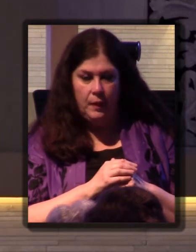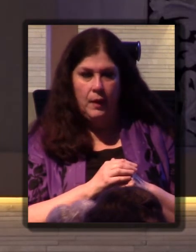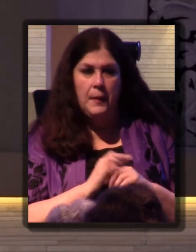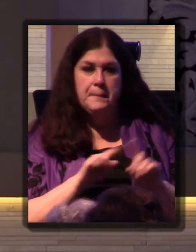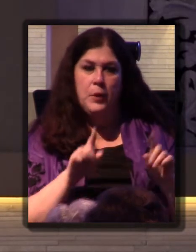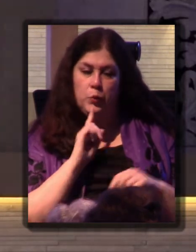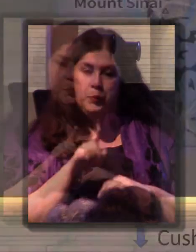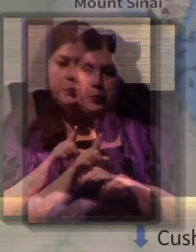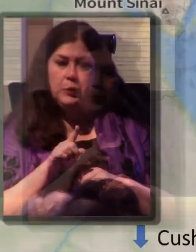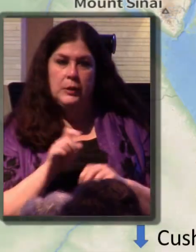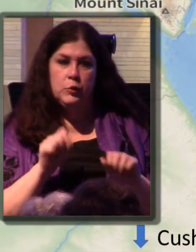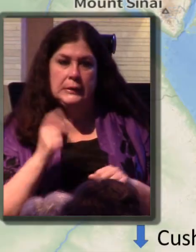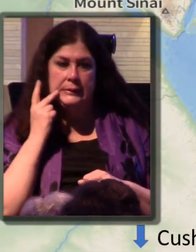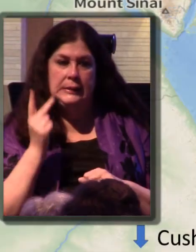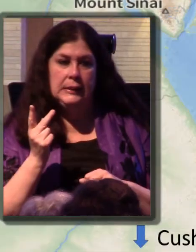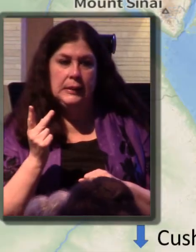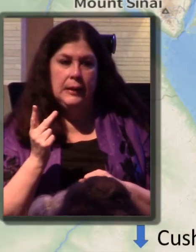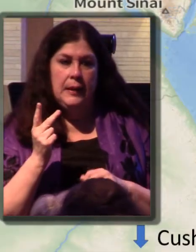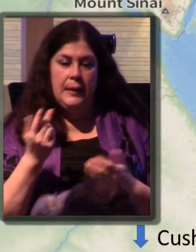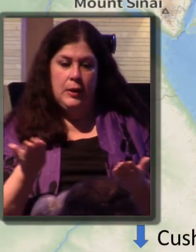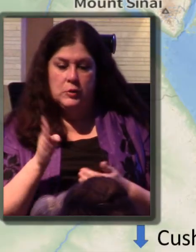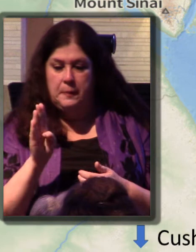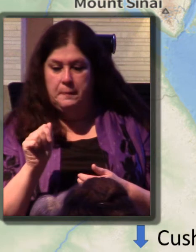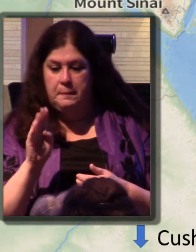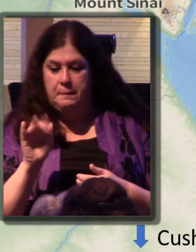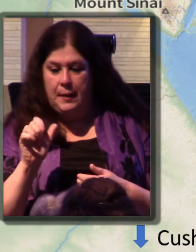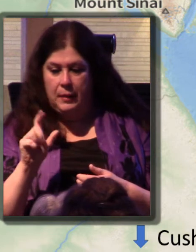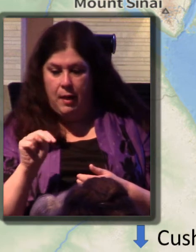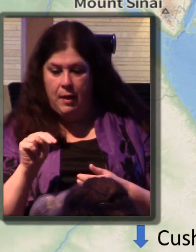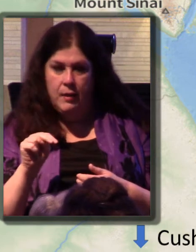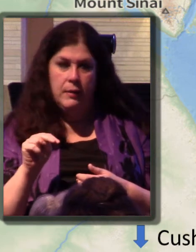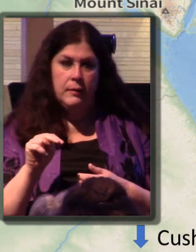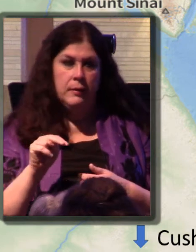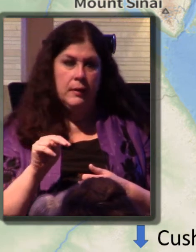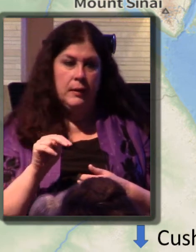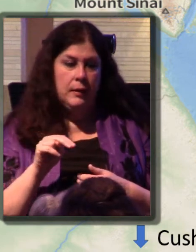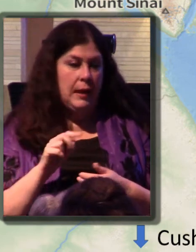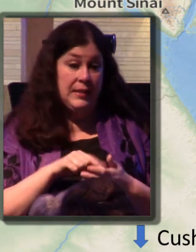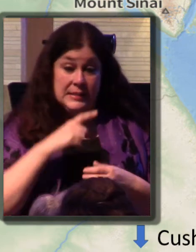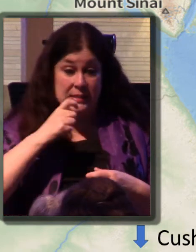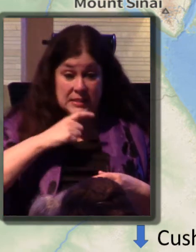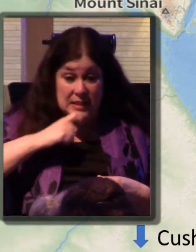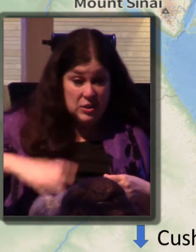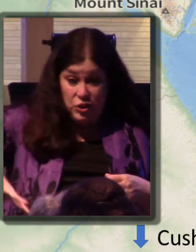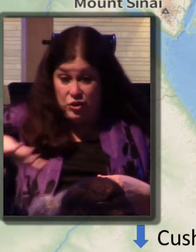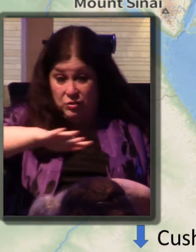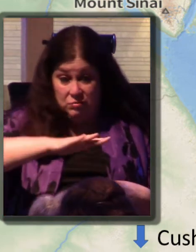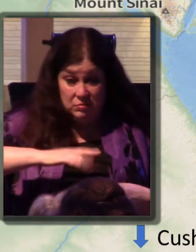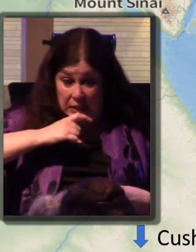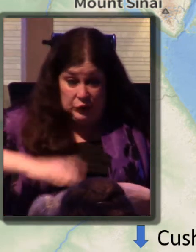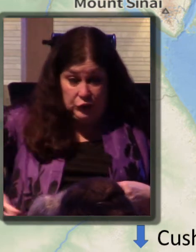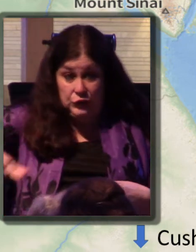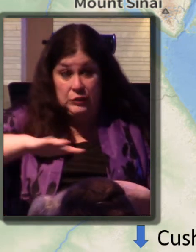meant by this phrase. But basically, you can see here is Babylon, and here is, this is desert.